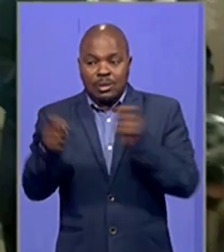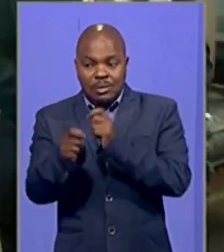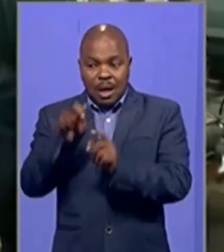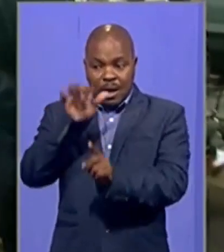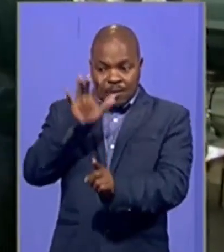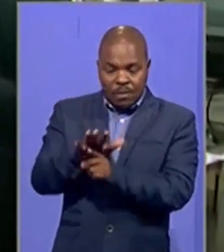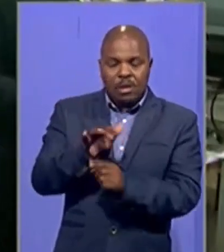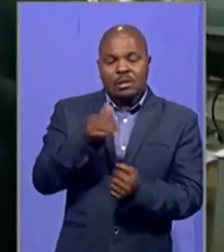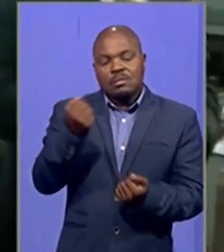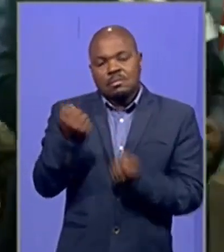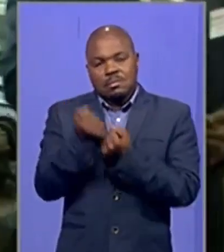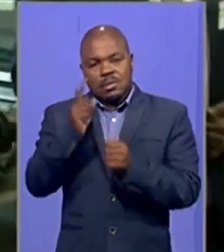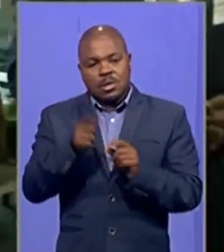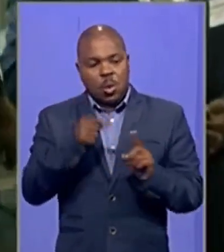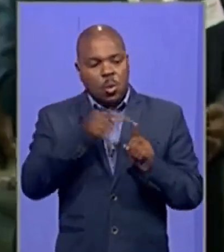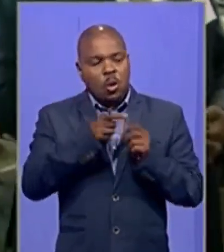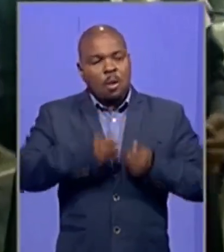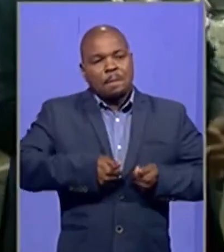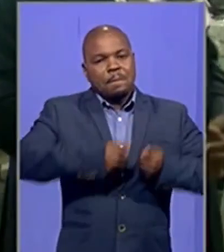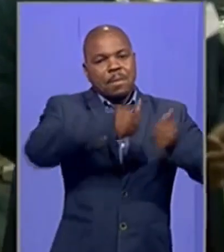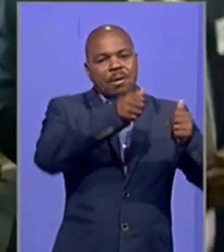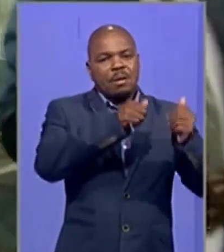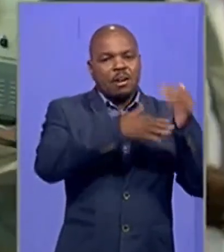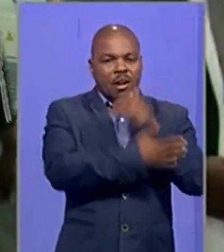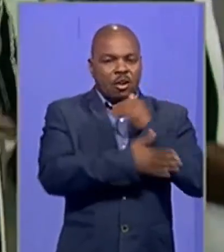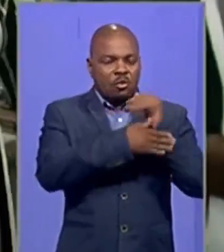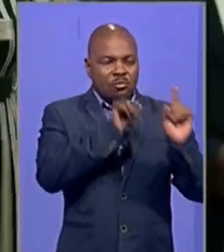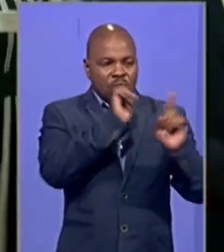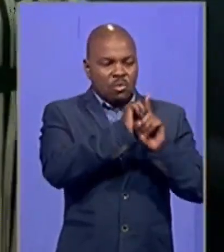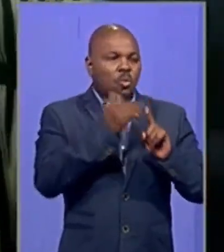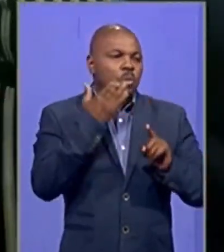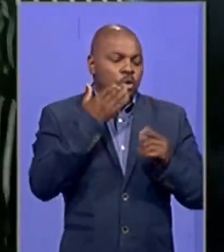transition. Yellen o khutlela naheng ya gaabo